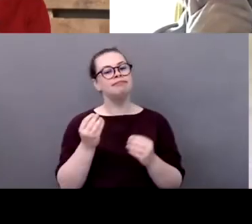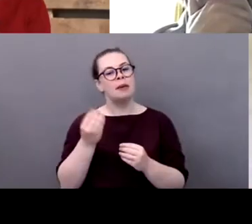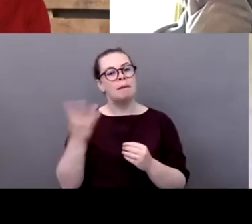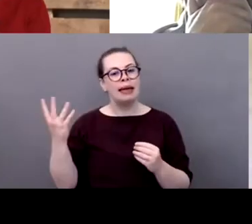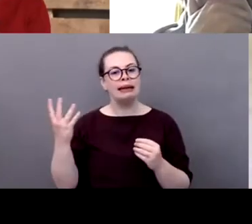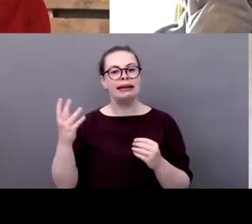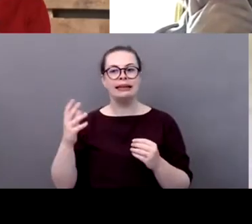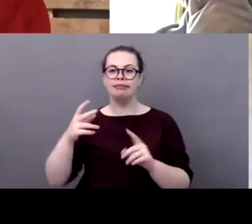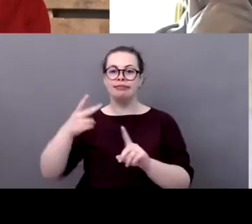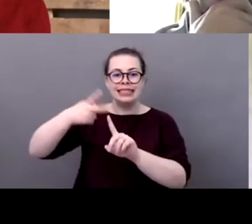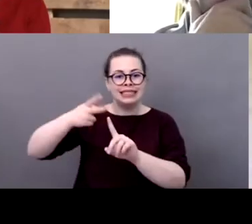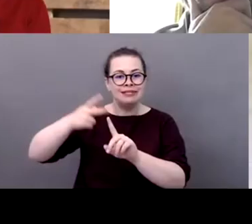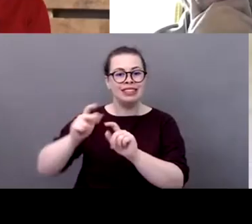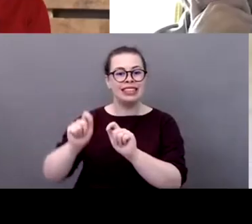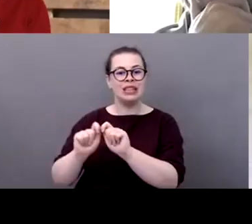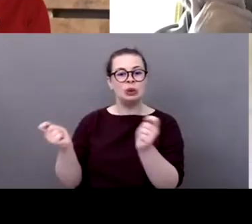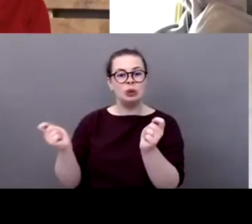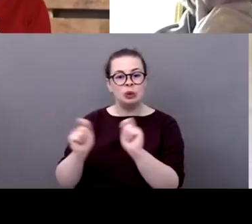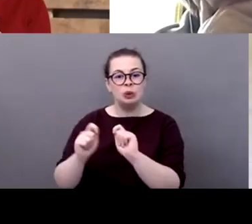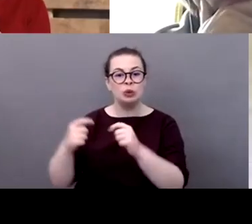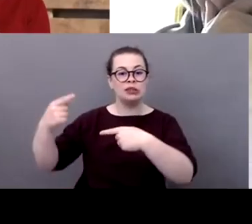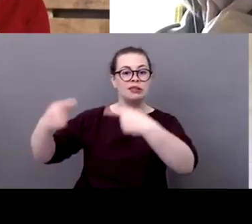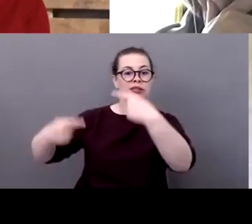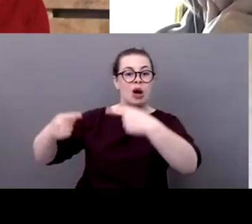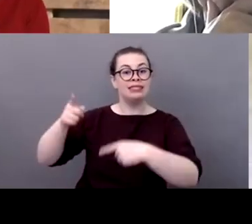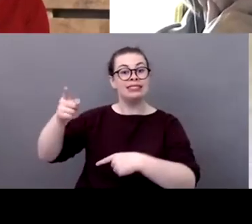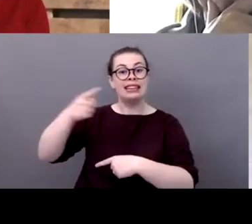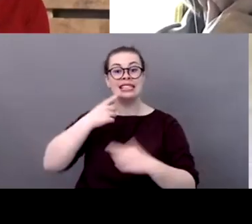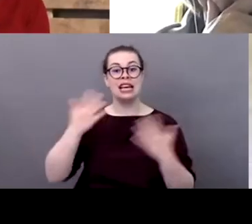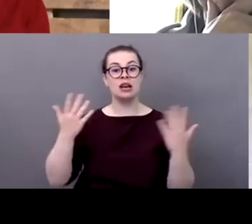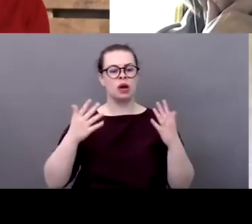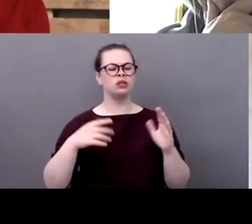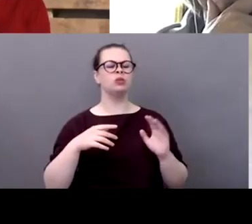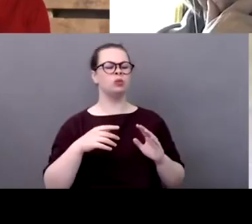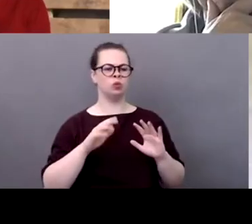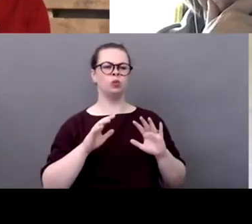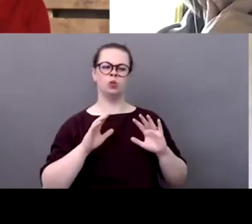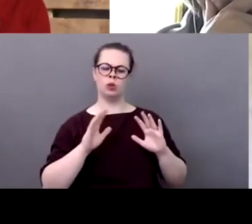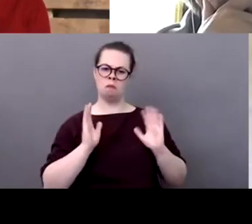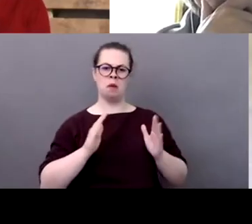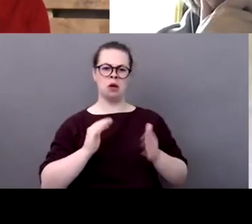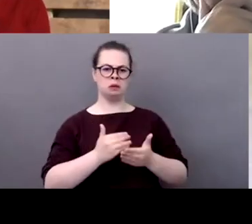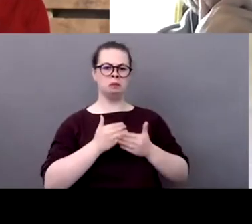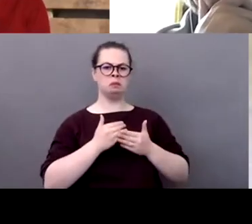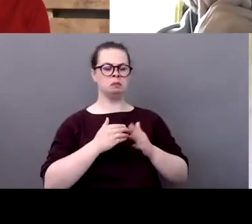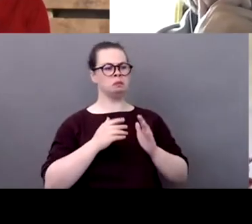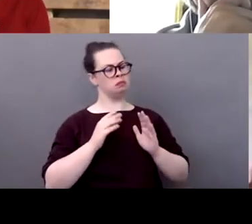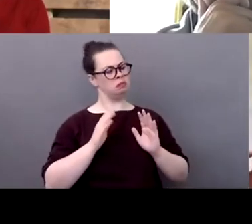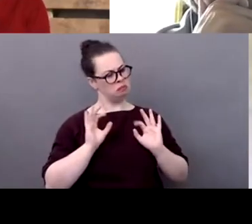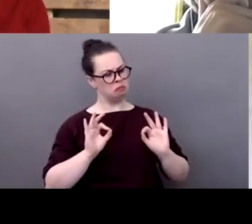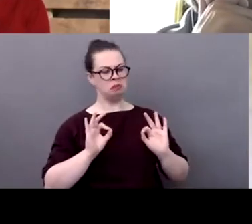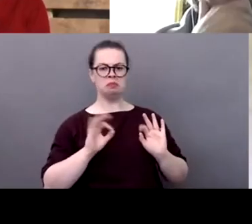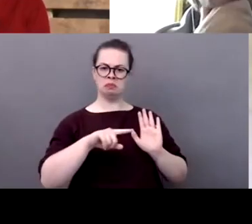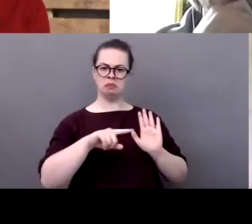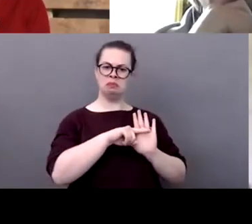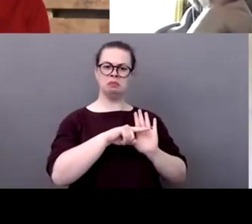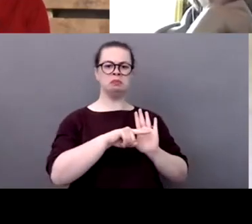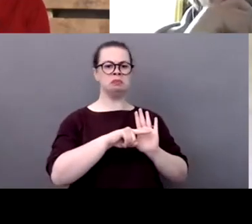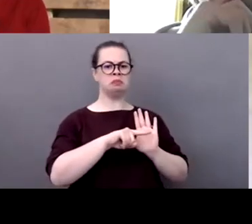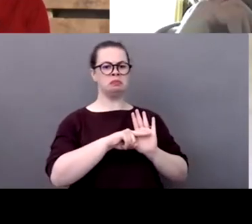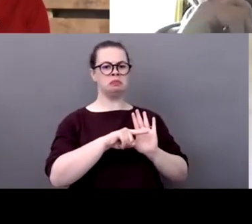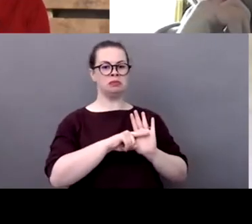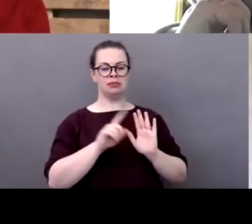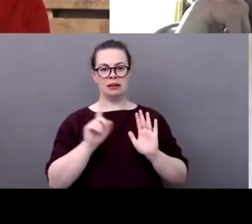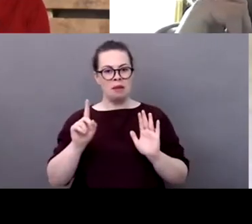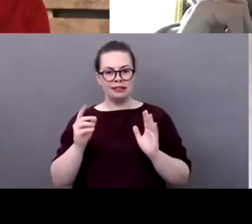from, you know, a polluted environment, from environmental impacts. And there's a lot less awareness among the general public of the tremendous benefits and